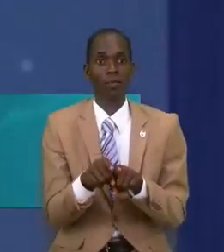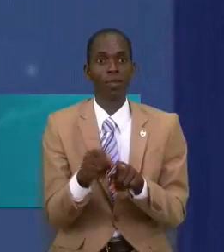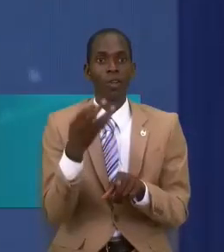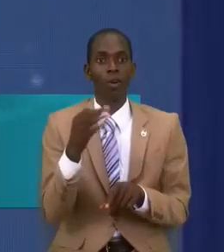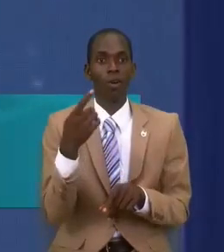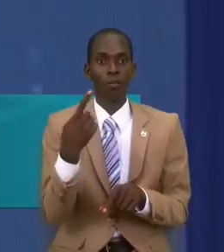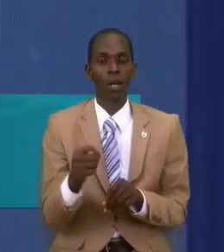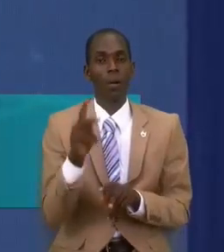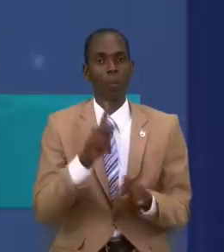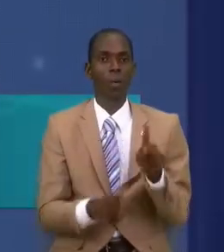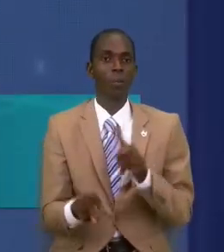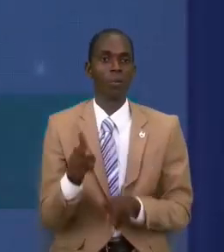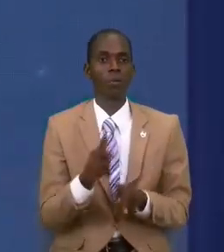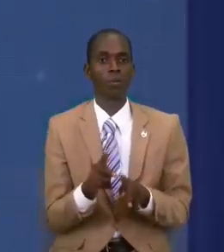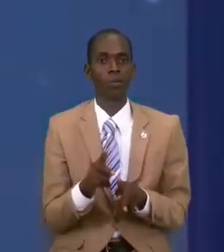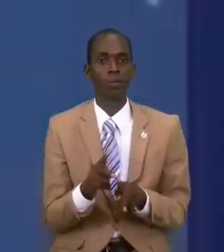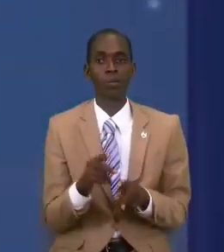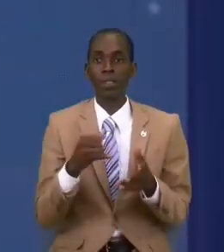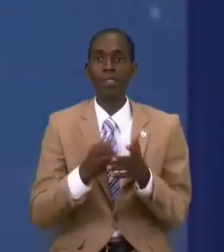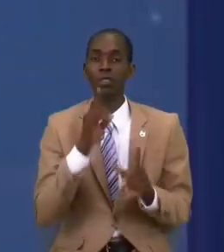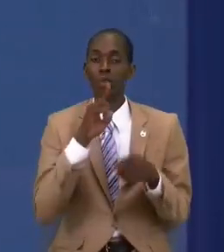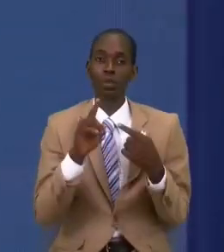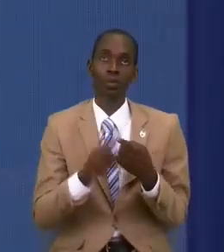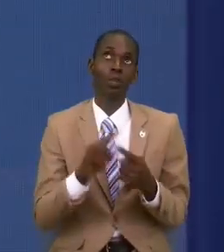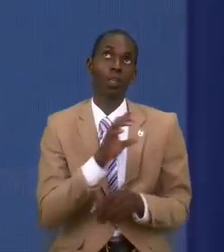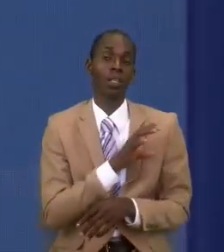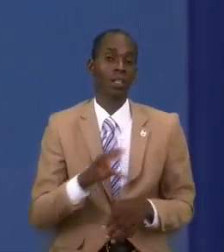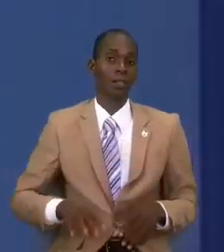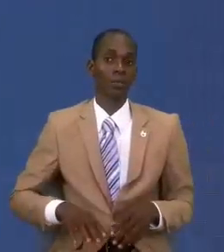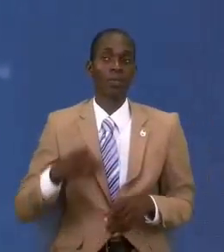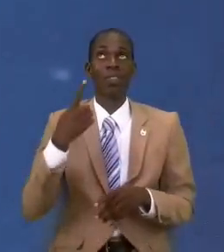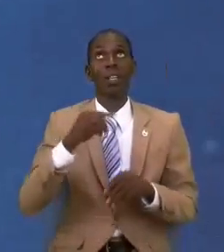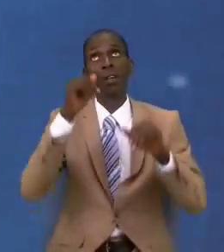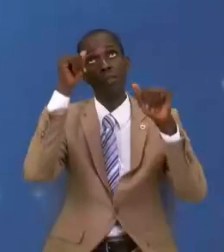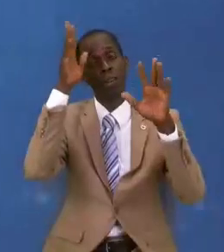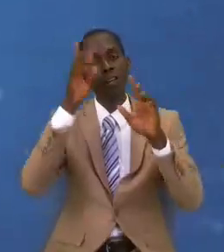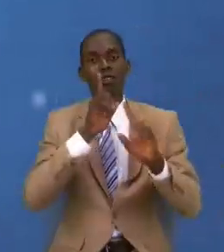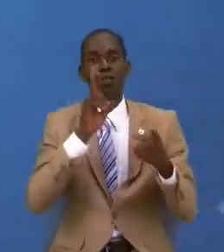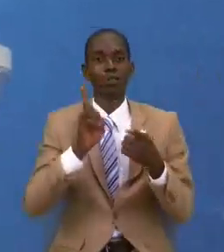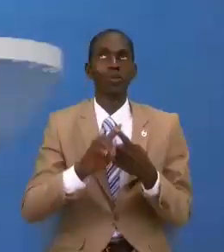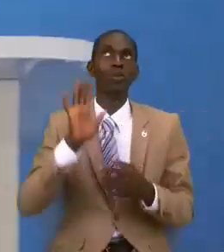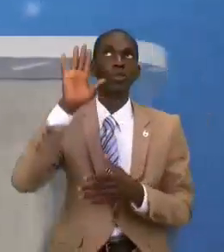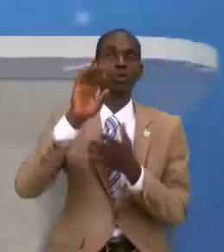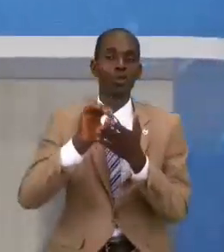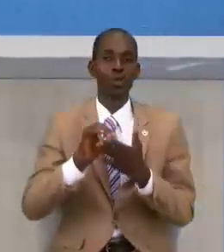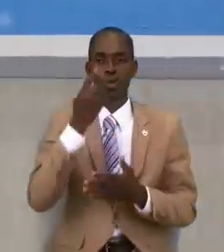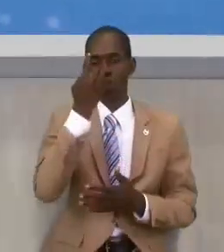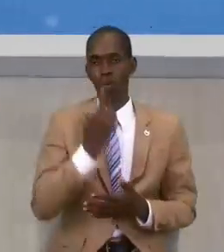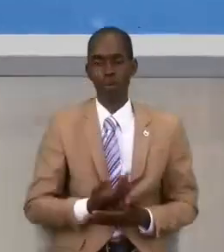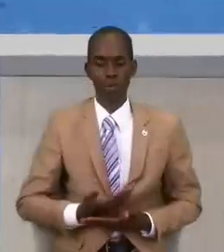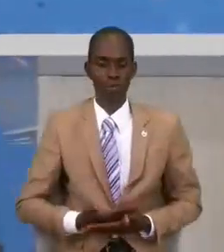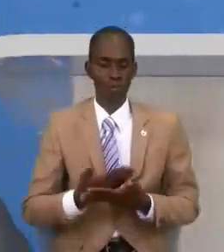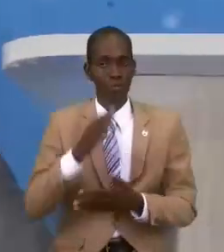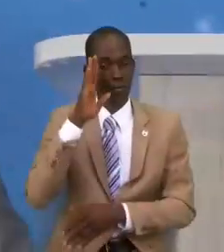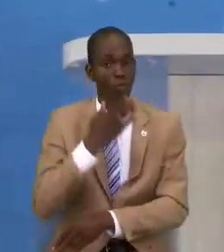Christ, the Father, talking to his only begotten Son, still in heaven at that time. He was